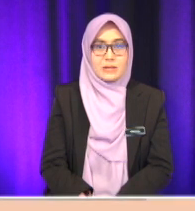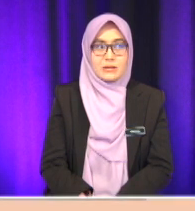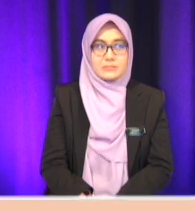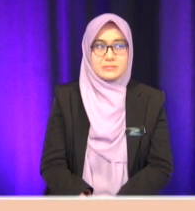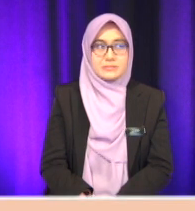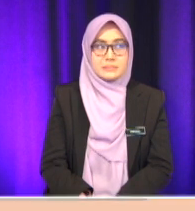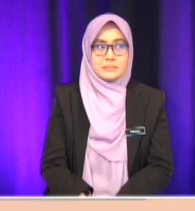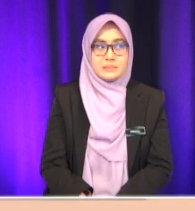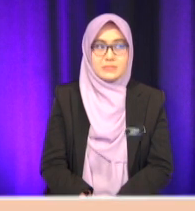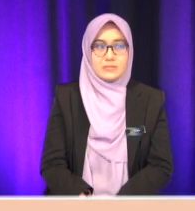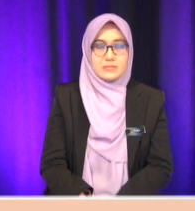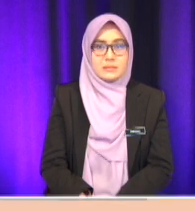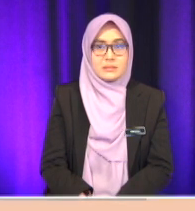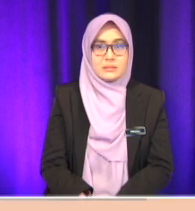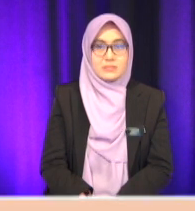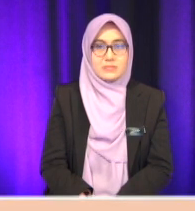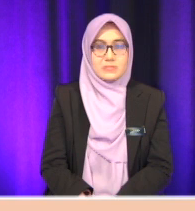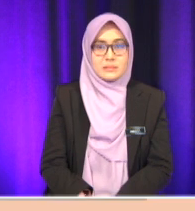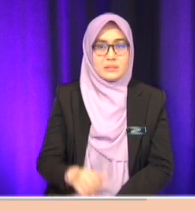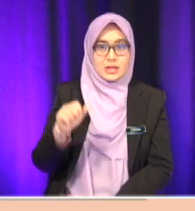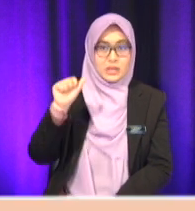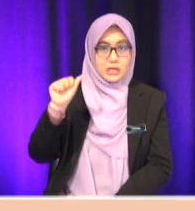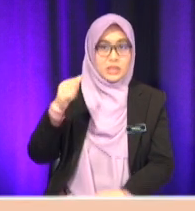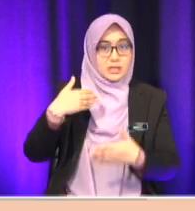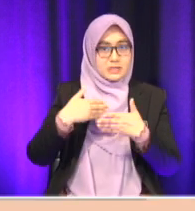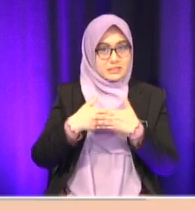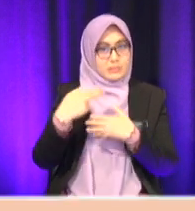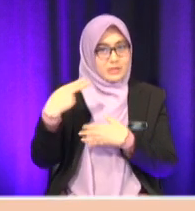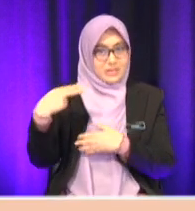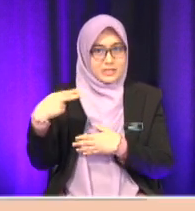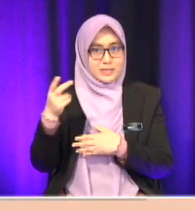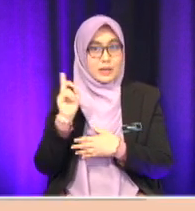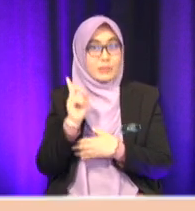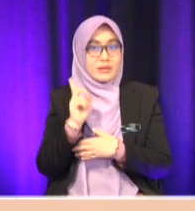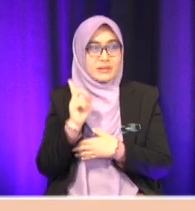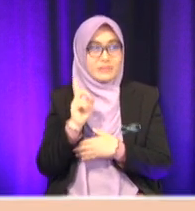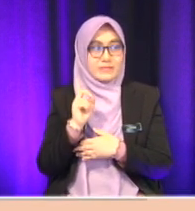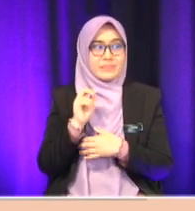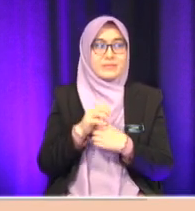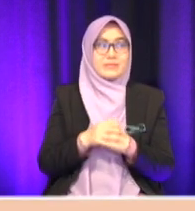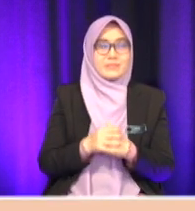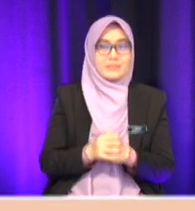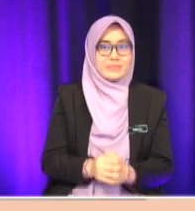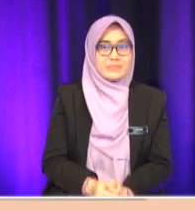one is talking? Okay, this one we are talking about views and ideas. Okay. This one about